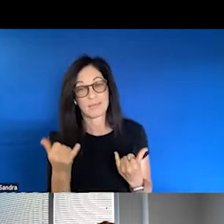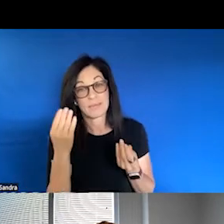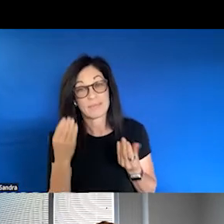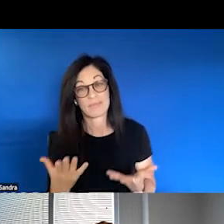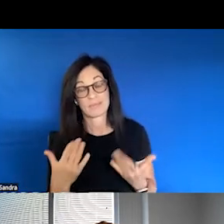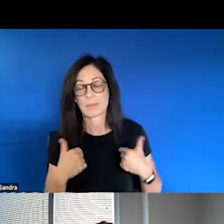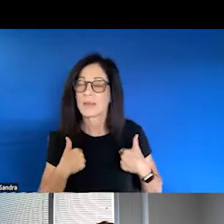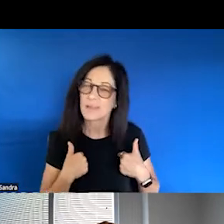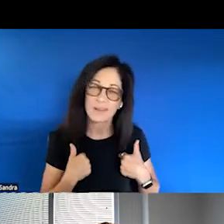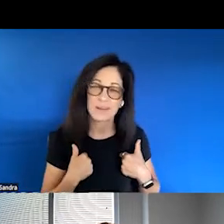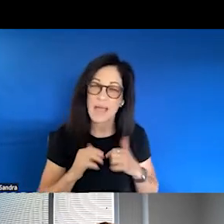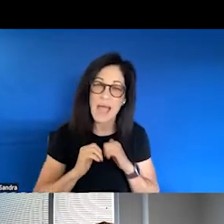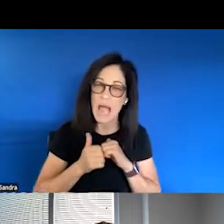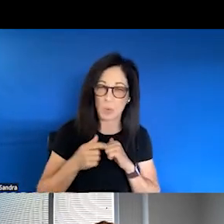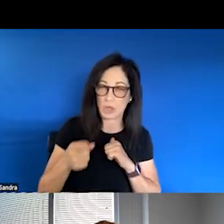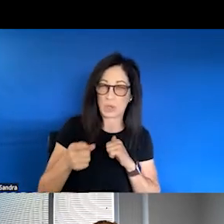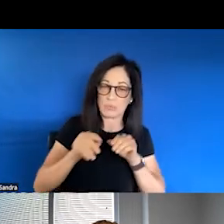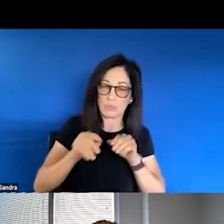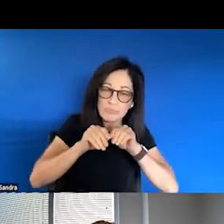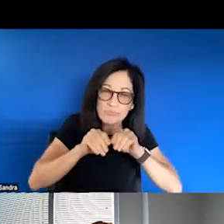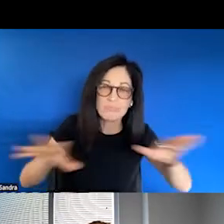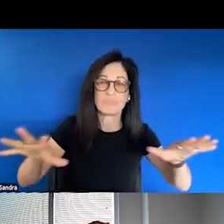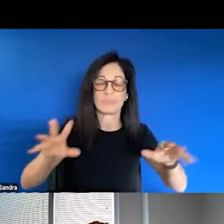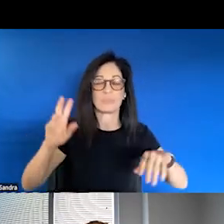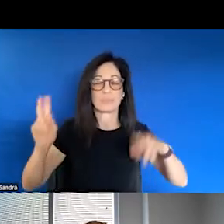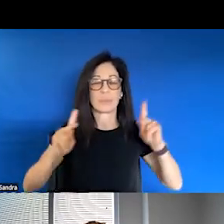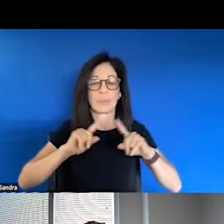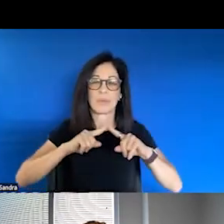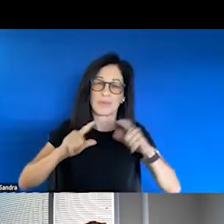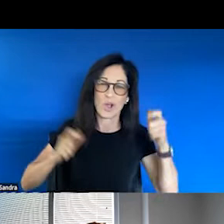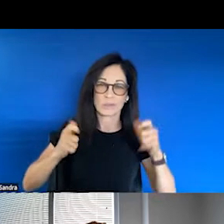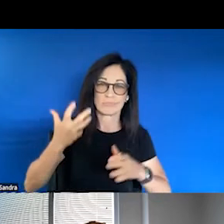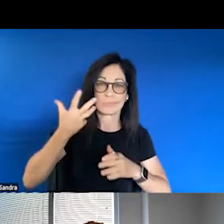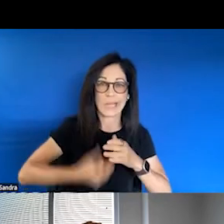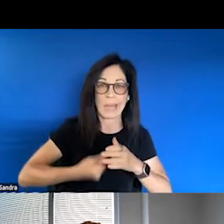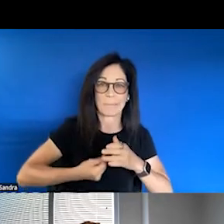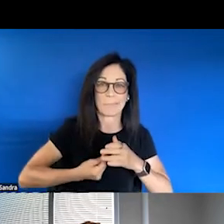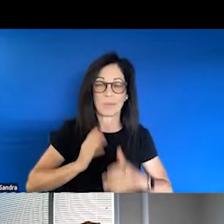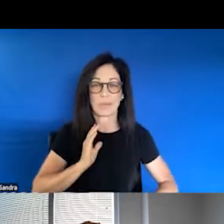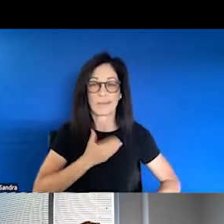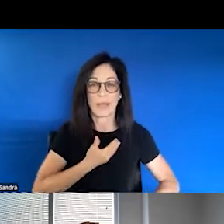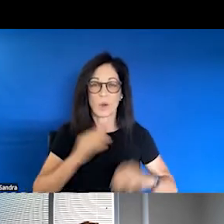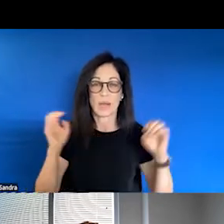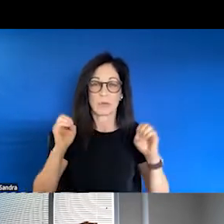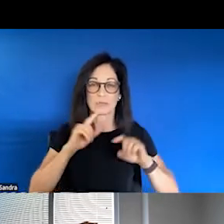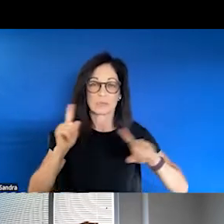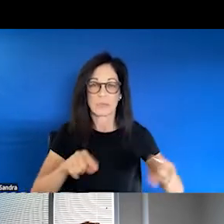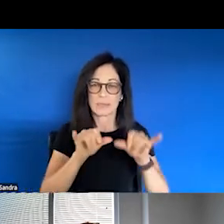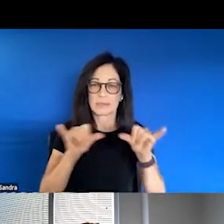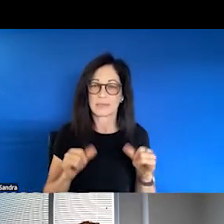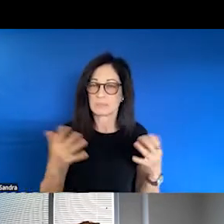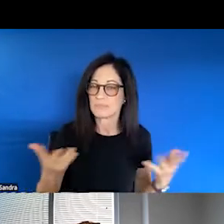you guys kind of getting the word out about this huge gap in our emergency response system